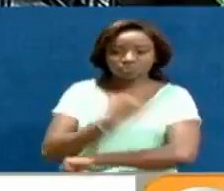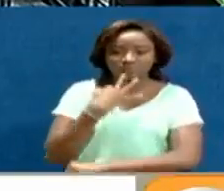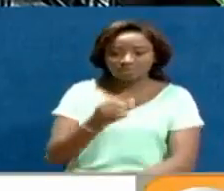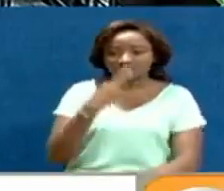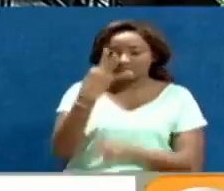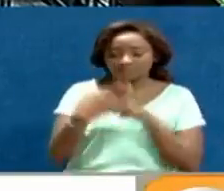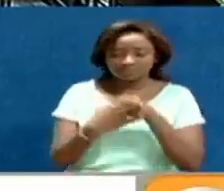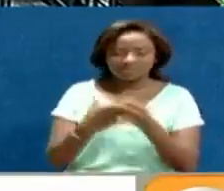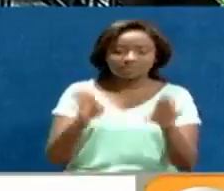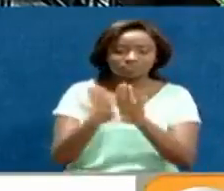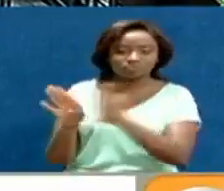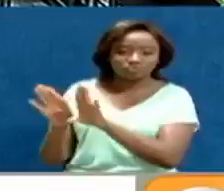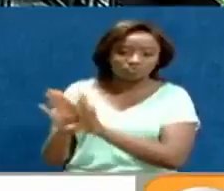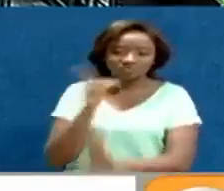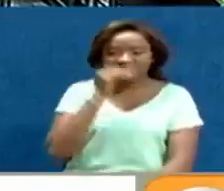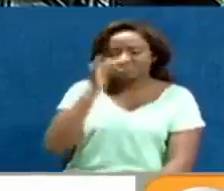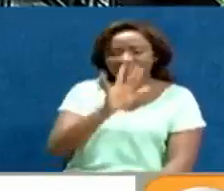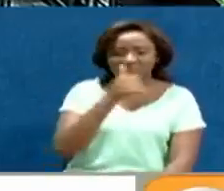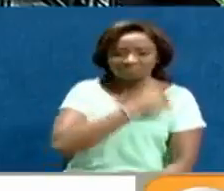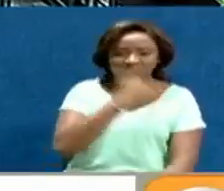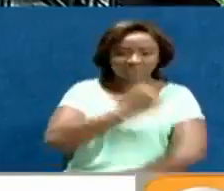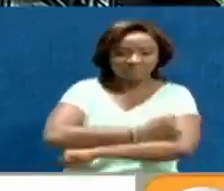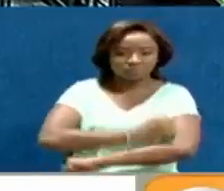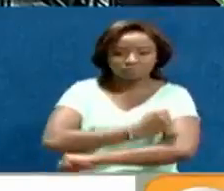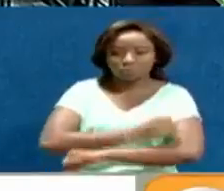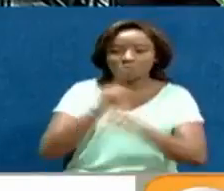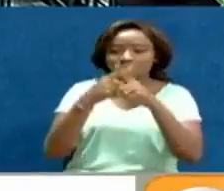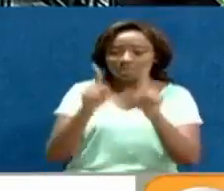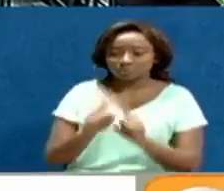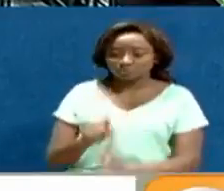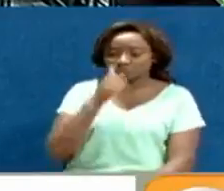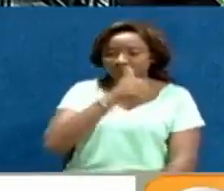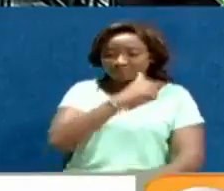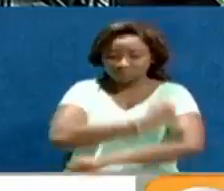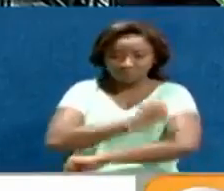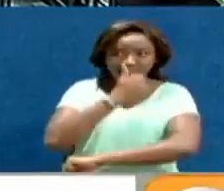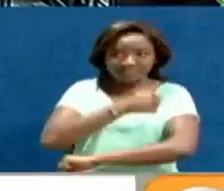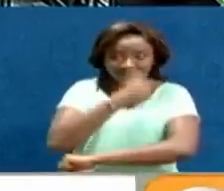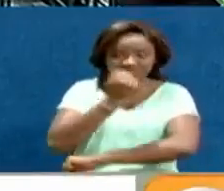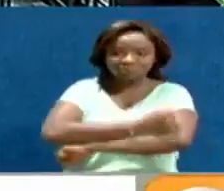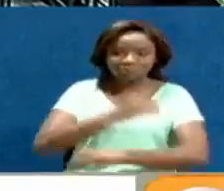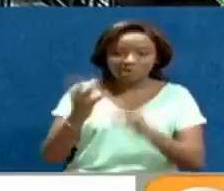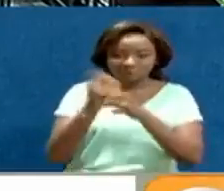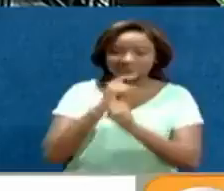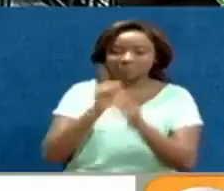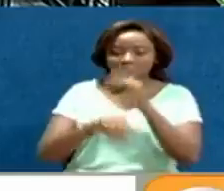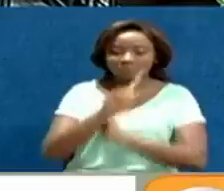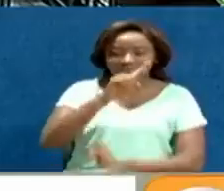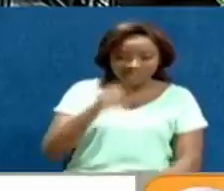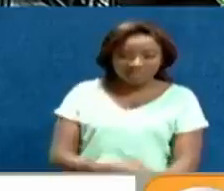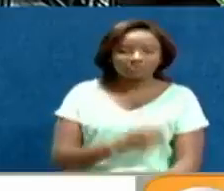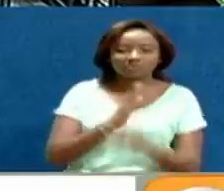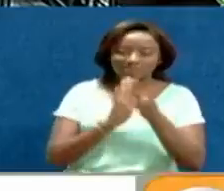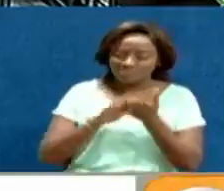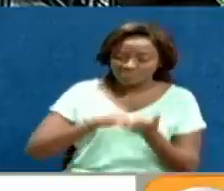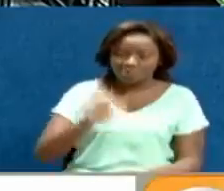339 private schools have permanently shut down. Now, the Kenya Private Schools Association has revealed that over 1,000 teaching and non-teaching